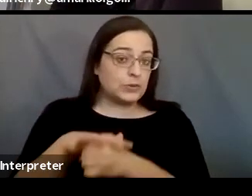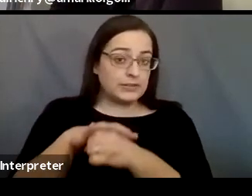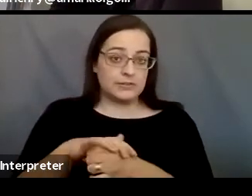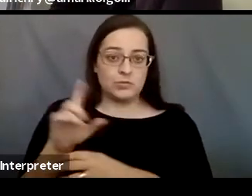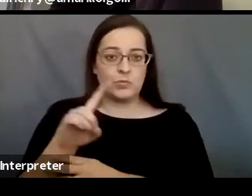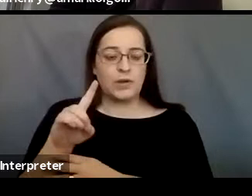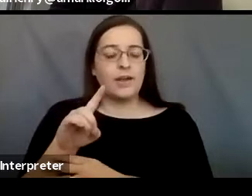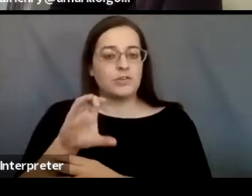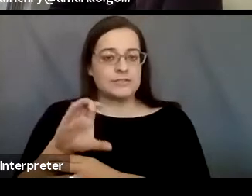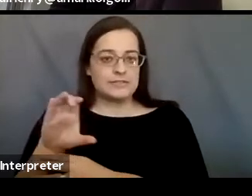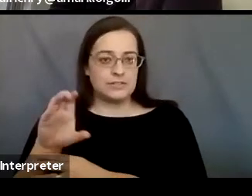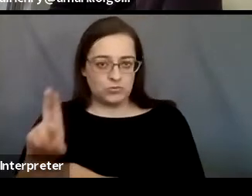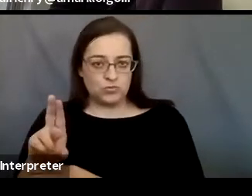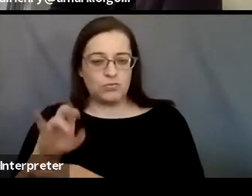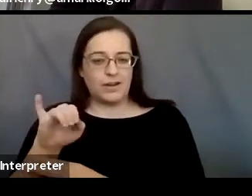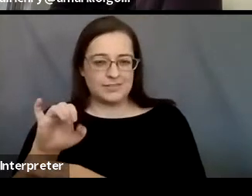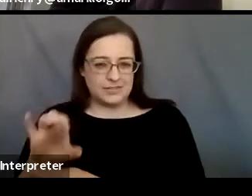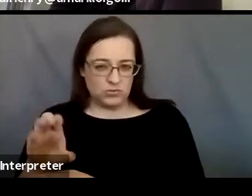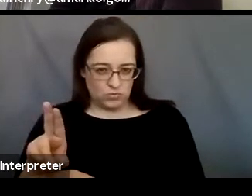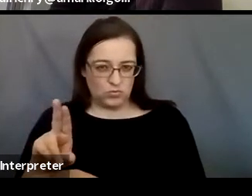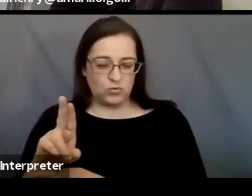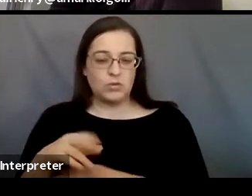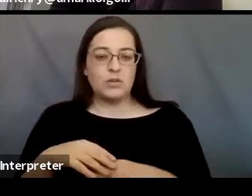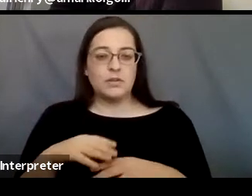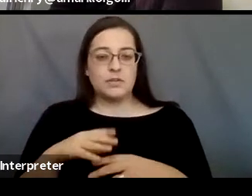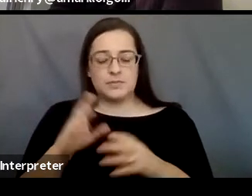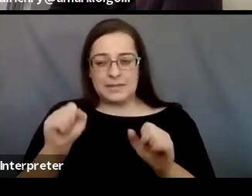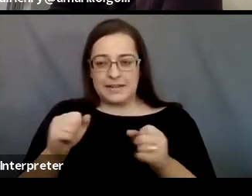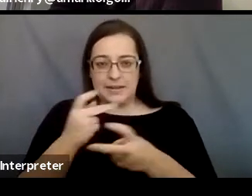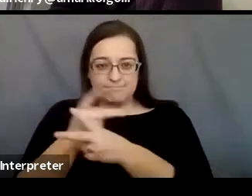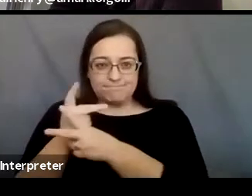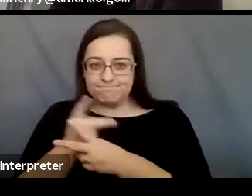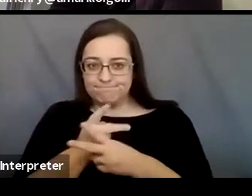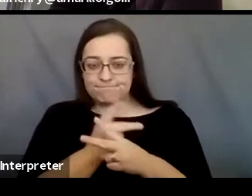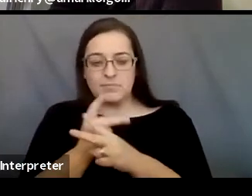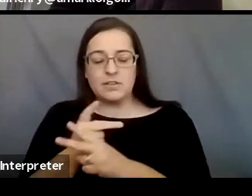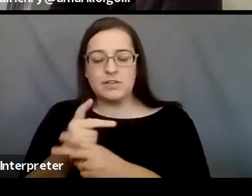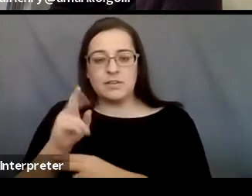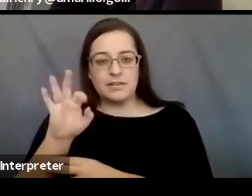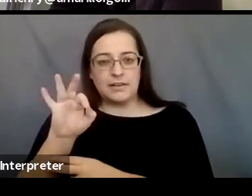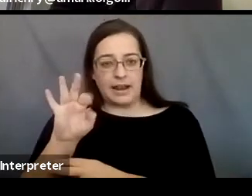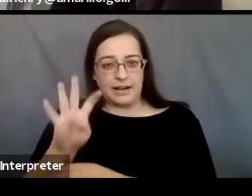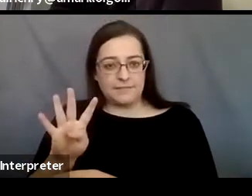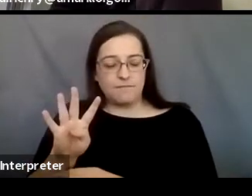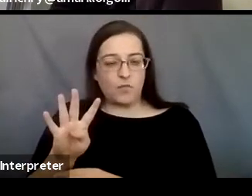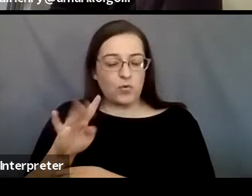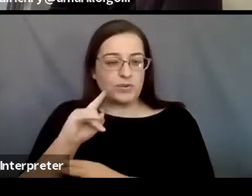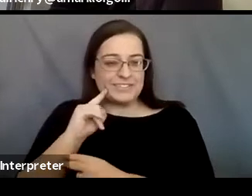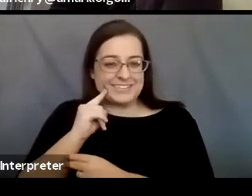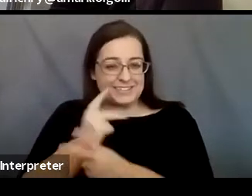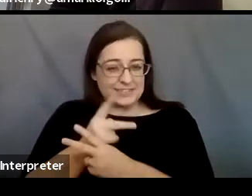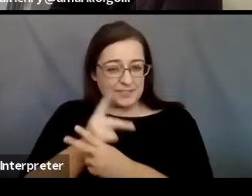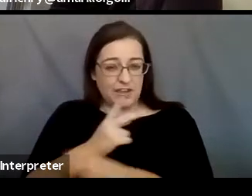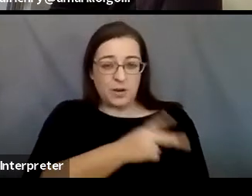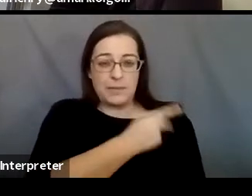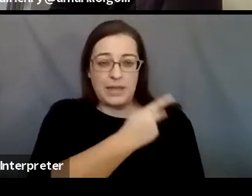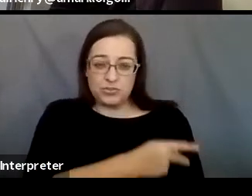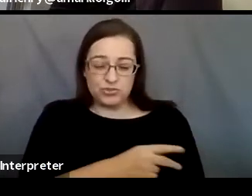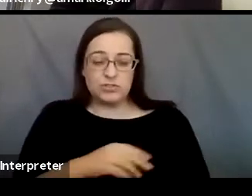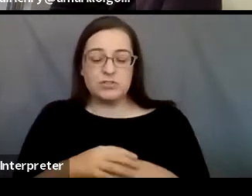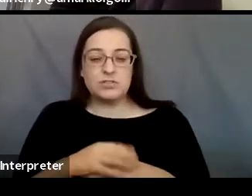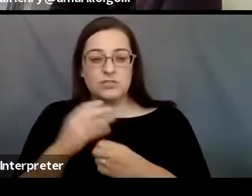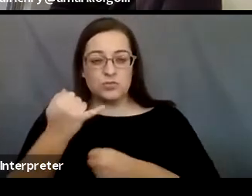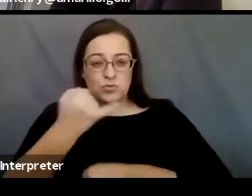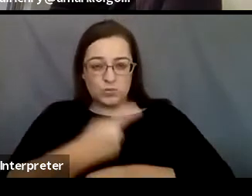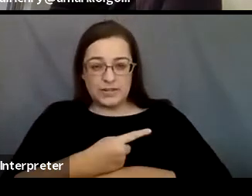services, having right now the ability to handle 94 intensive care patients in terms of bed capacity. And